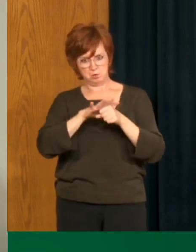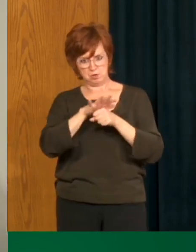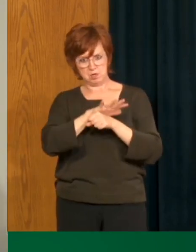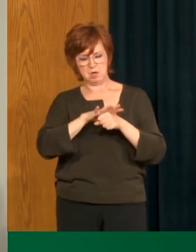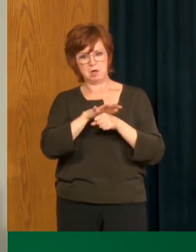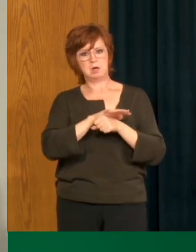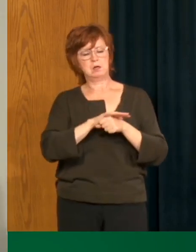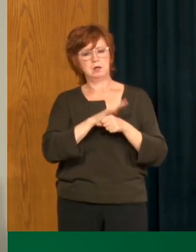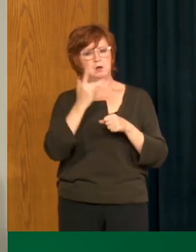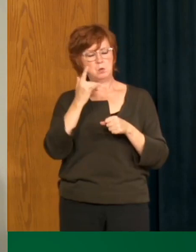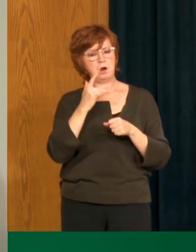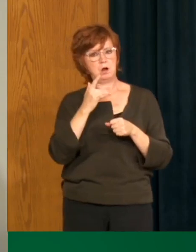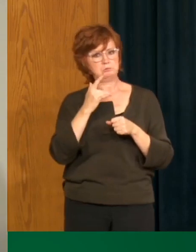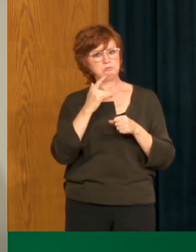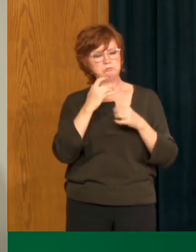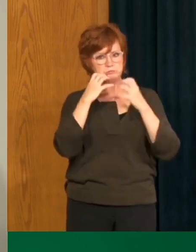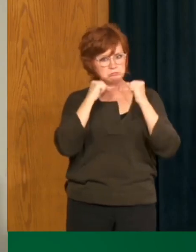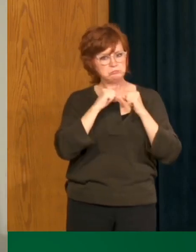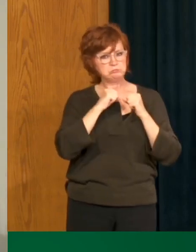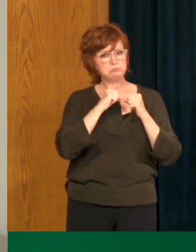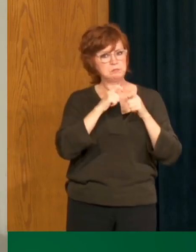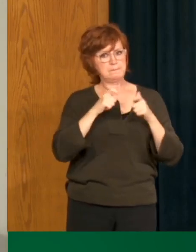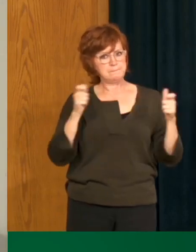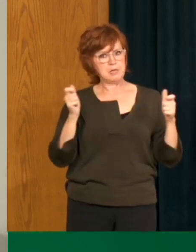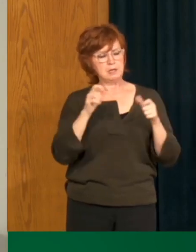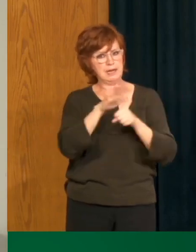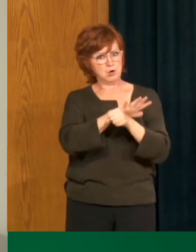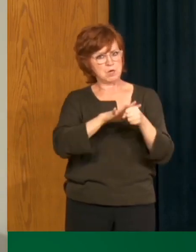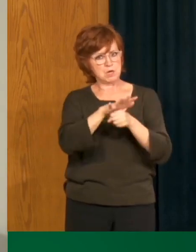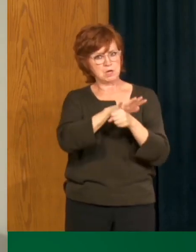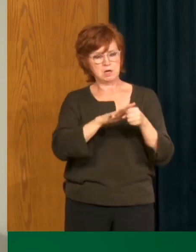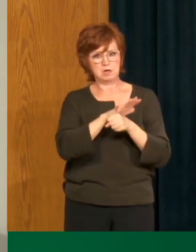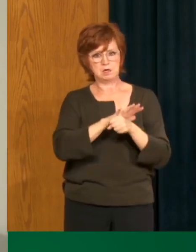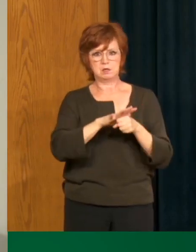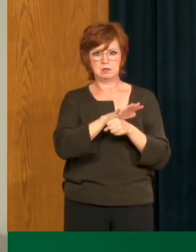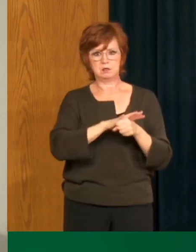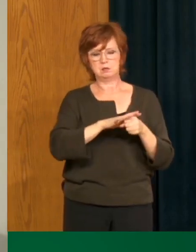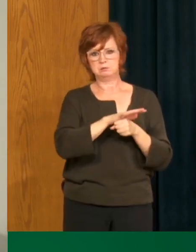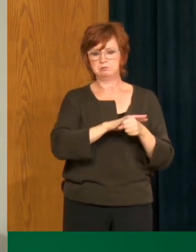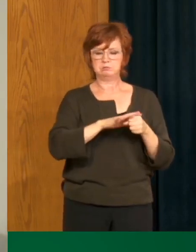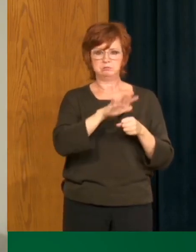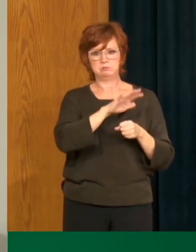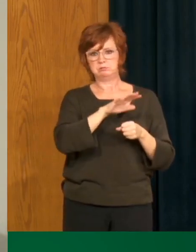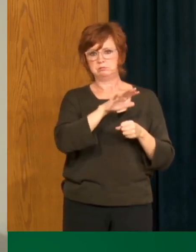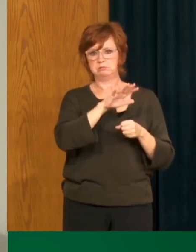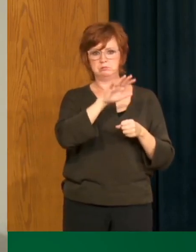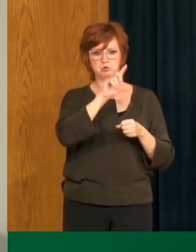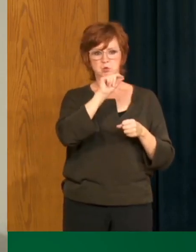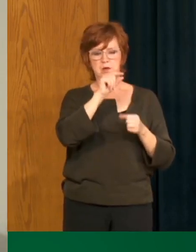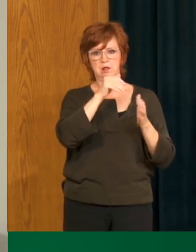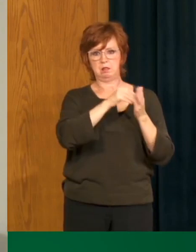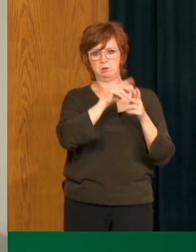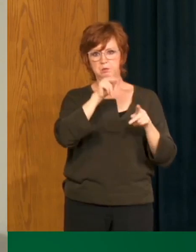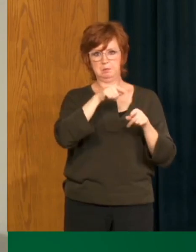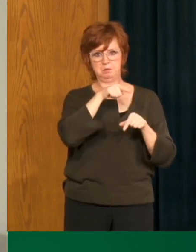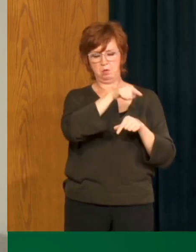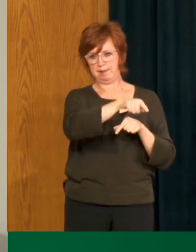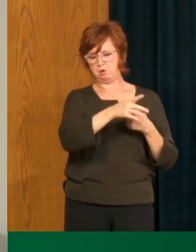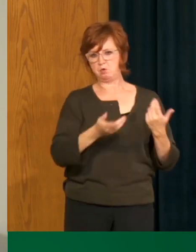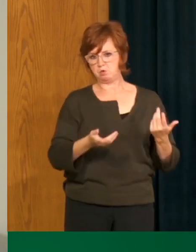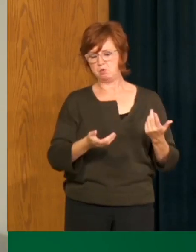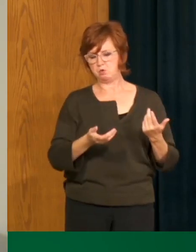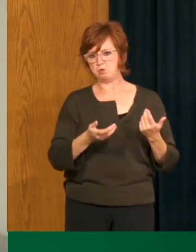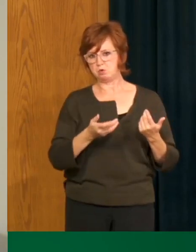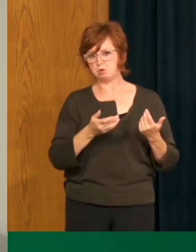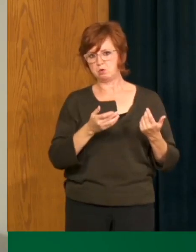larger geography with quite a large population, about 60 to 80,000. But we saw 6 hospitalizations, so we want to make sure people are